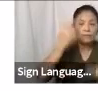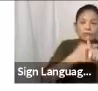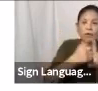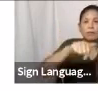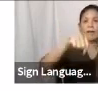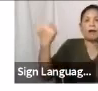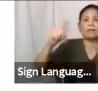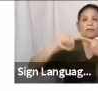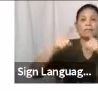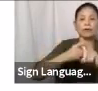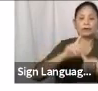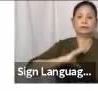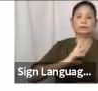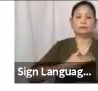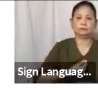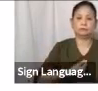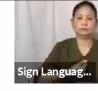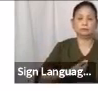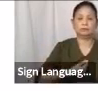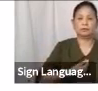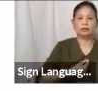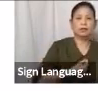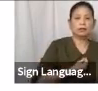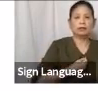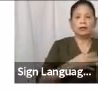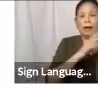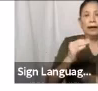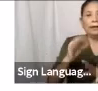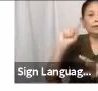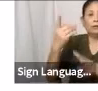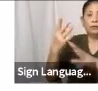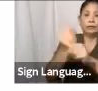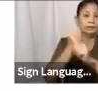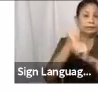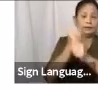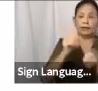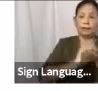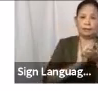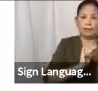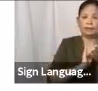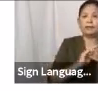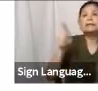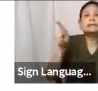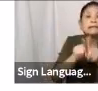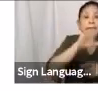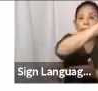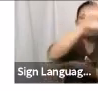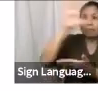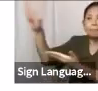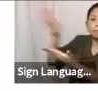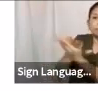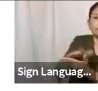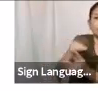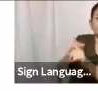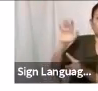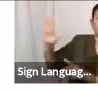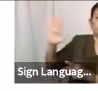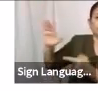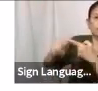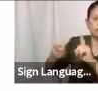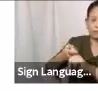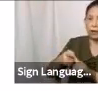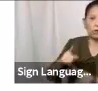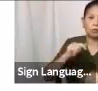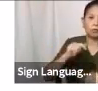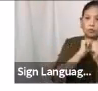they are just taking the medicines and the doses which other are taking without being referring to their own,